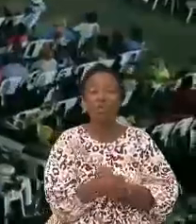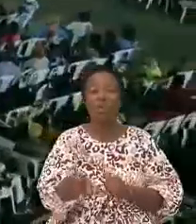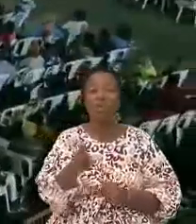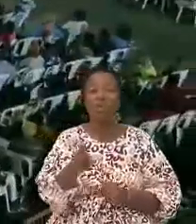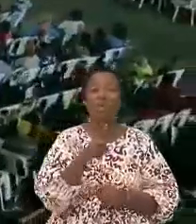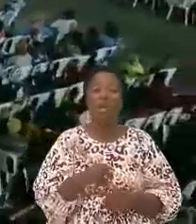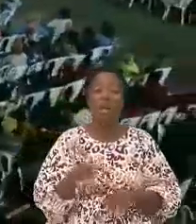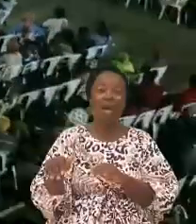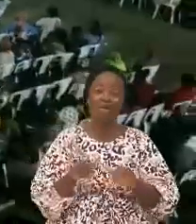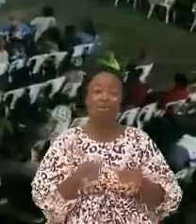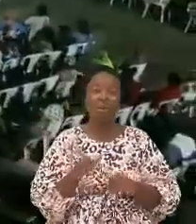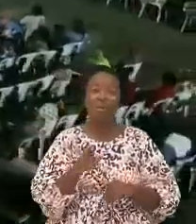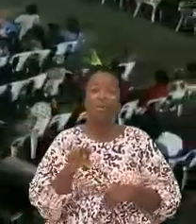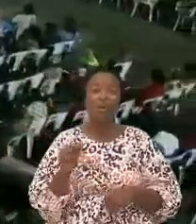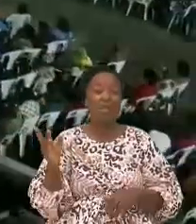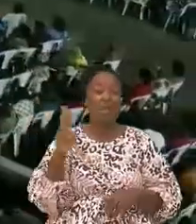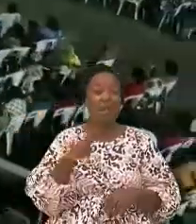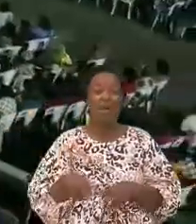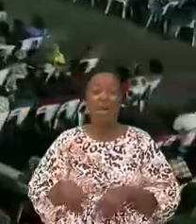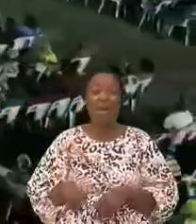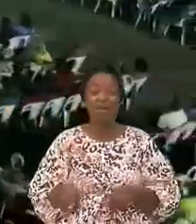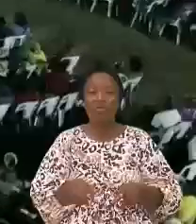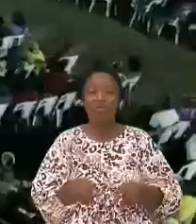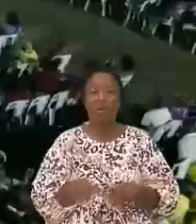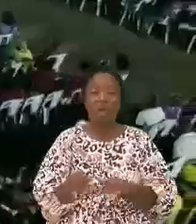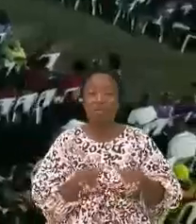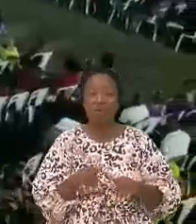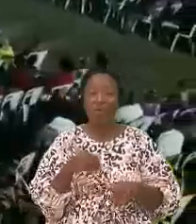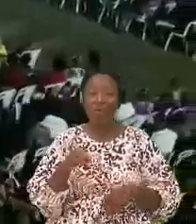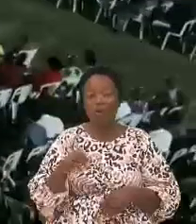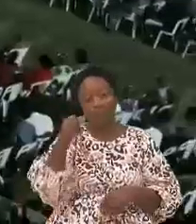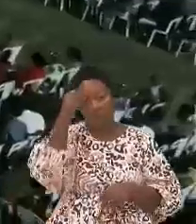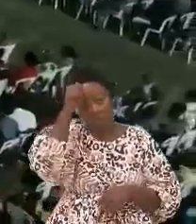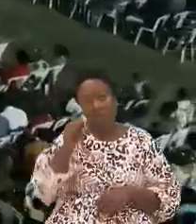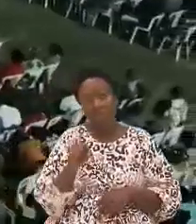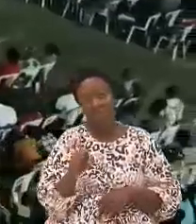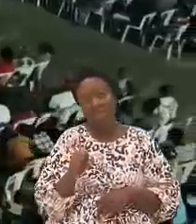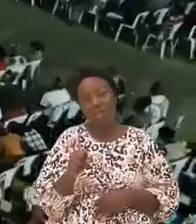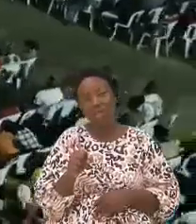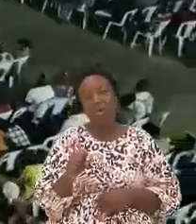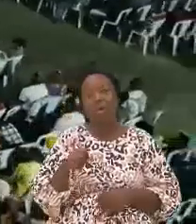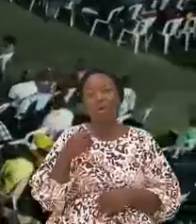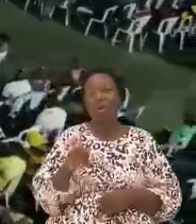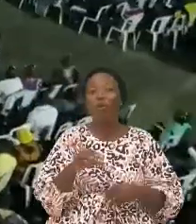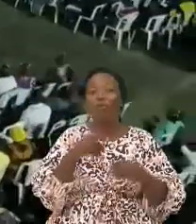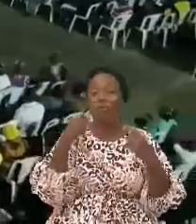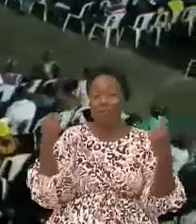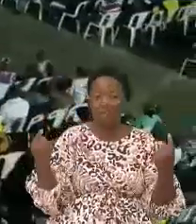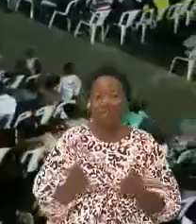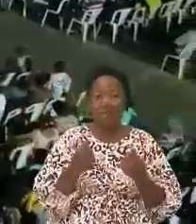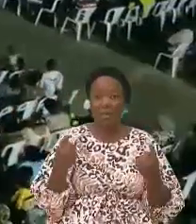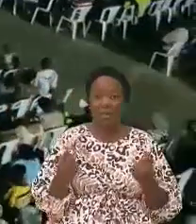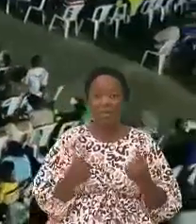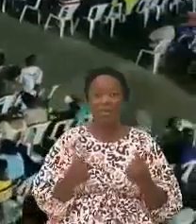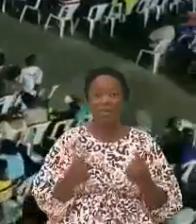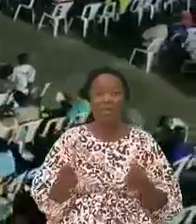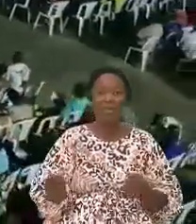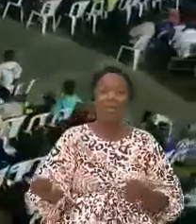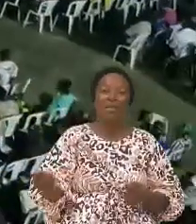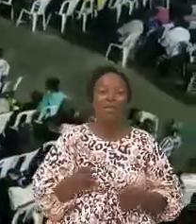to answer with their action. By their action of